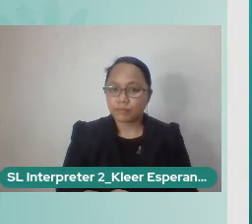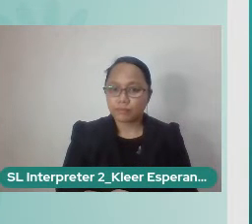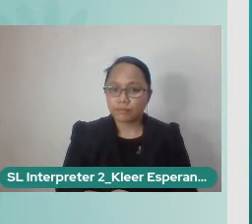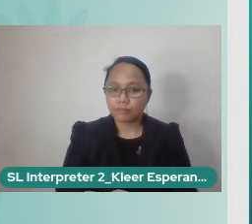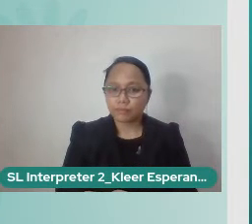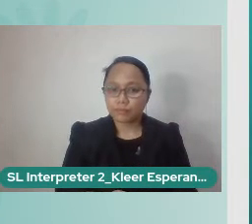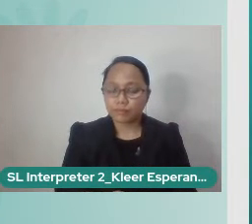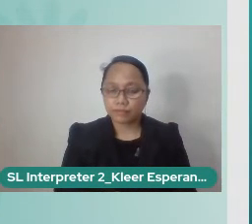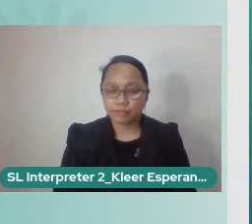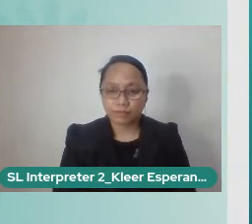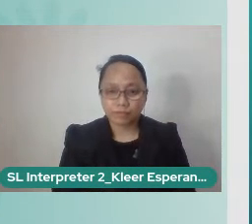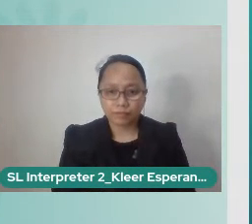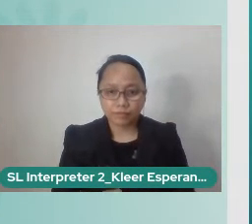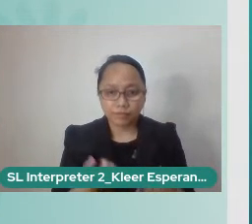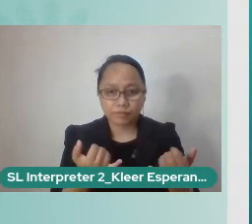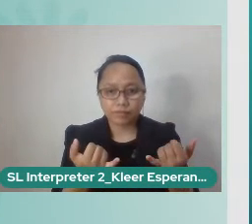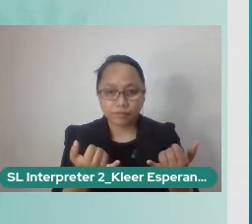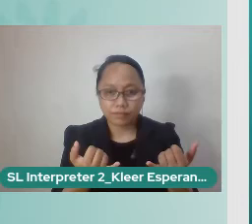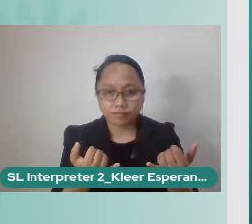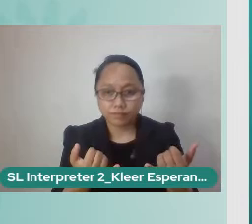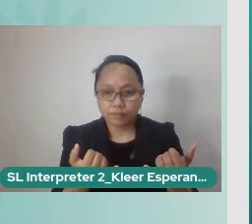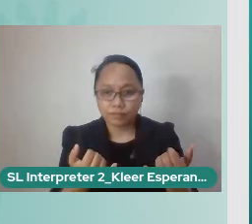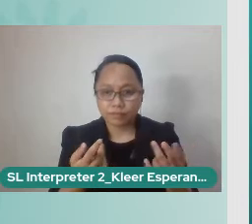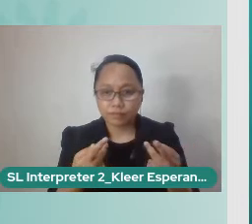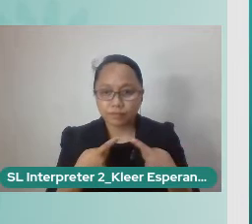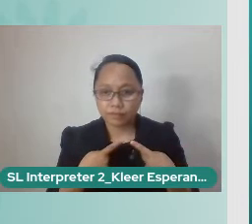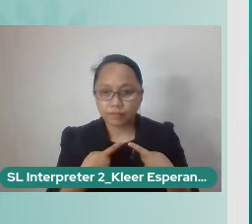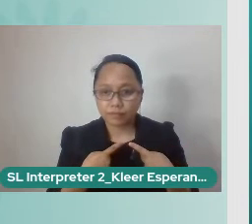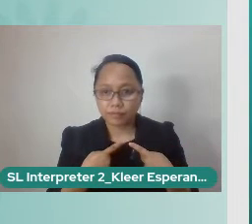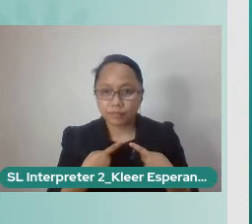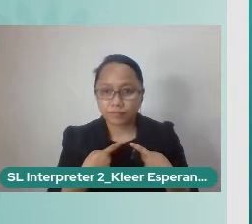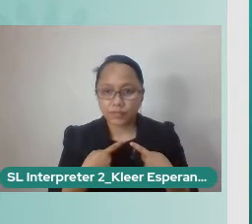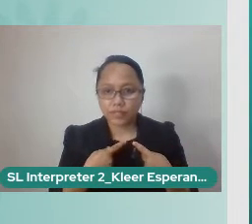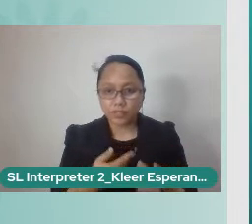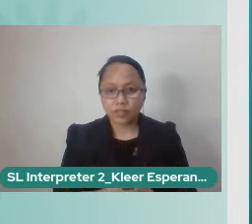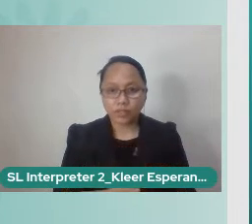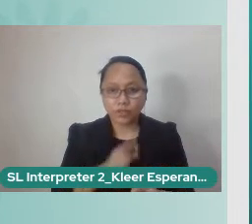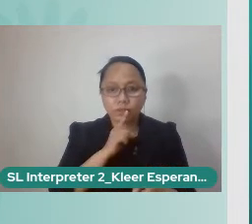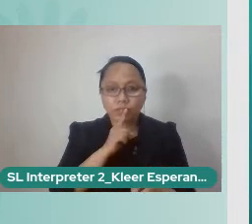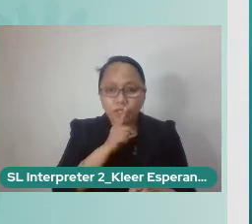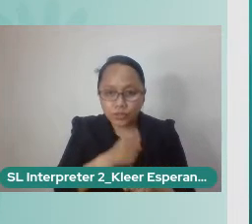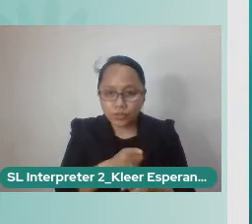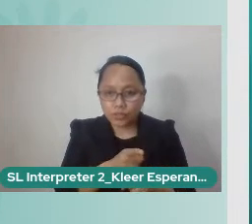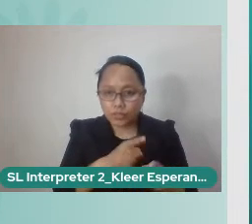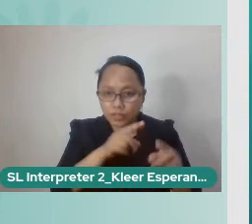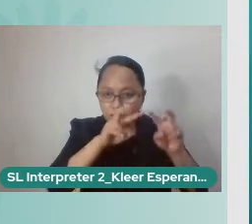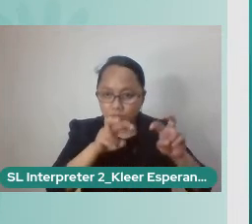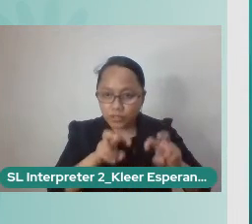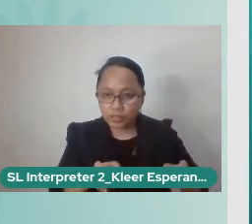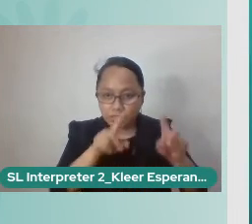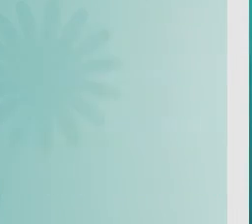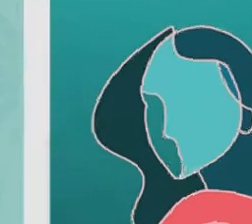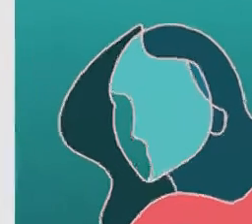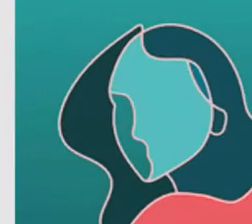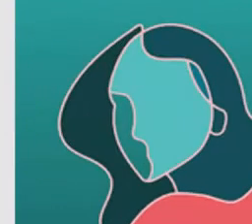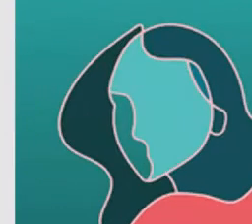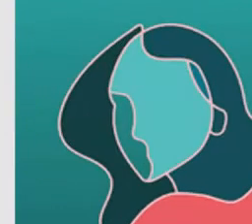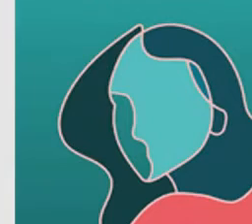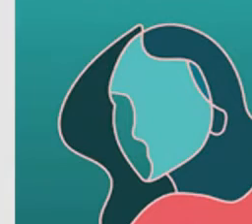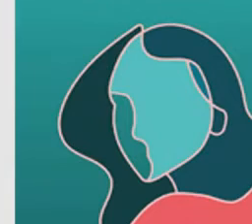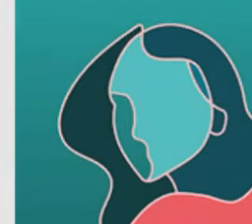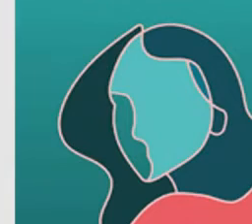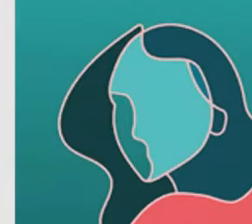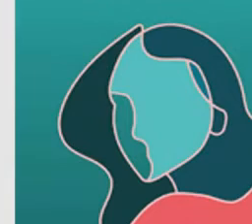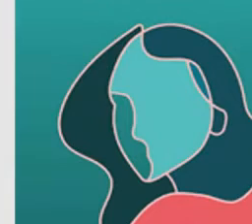an option to do so-called HPV see and treat, which means all HPV positives are treated. And so countries and decision makers